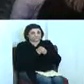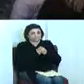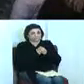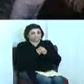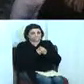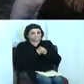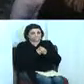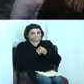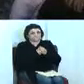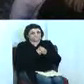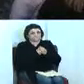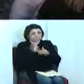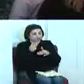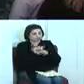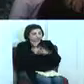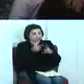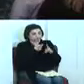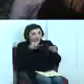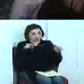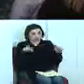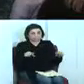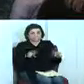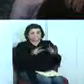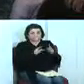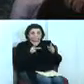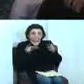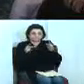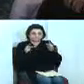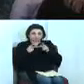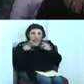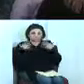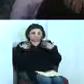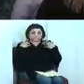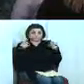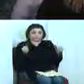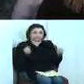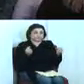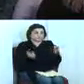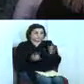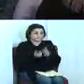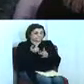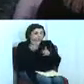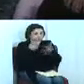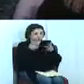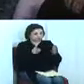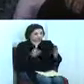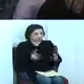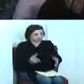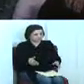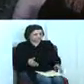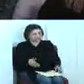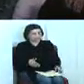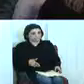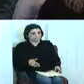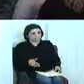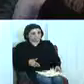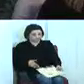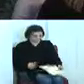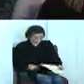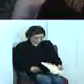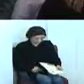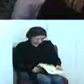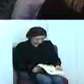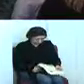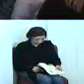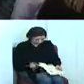God, send us forward from this place, strengthened in a whole new way, enlivened in a whole new